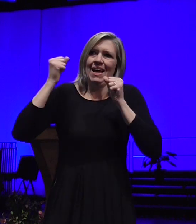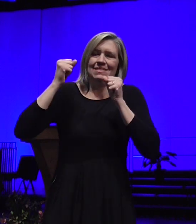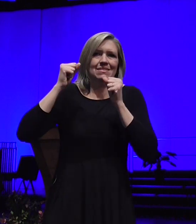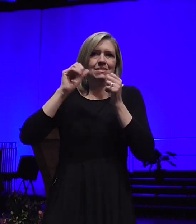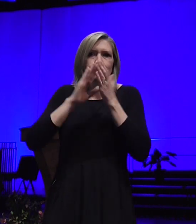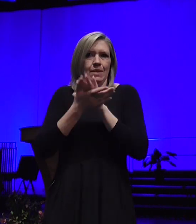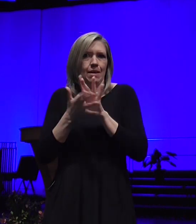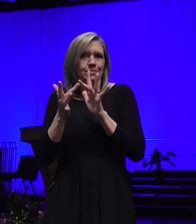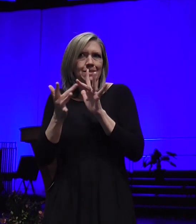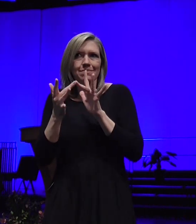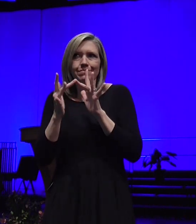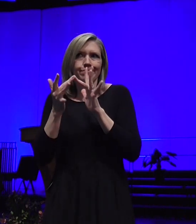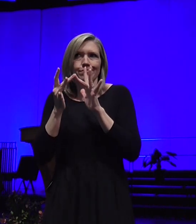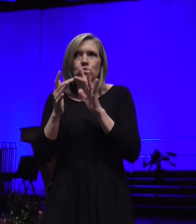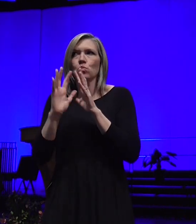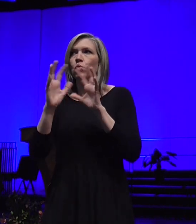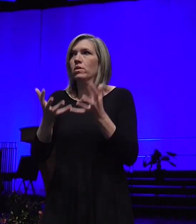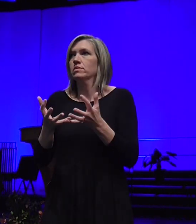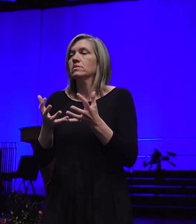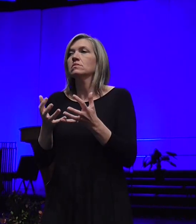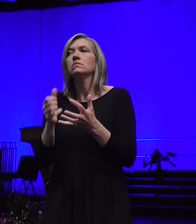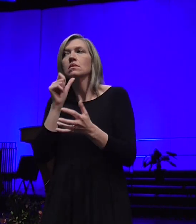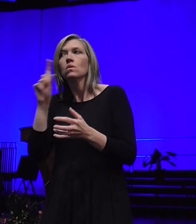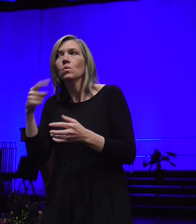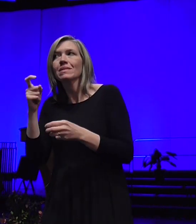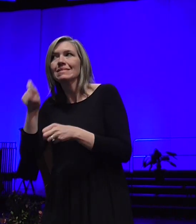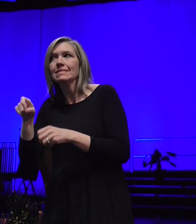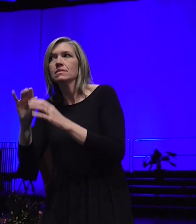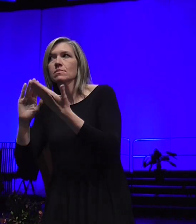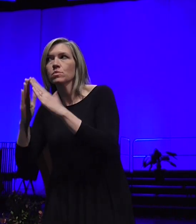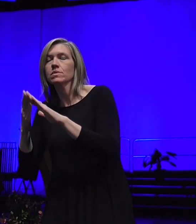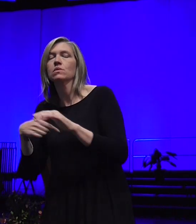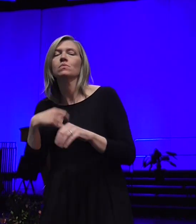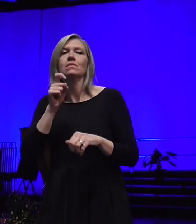But not only do we need community, we need nature.